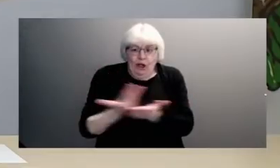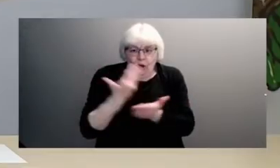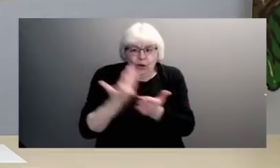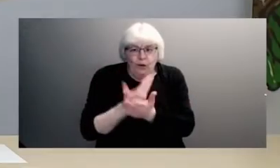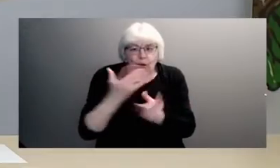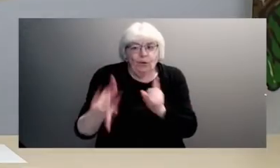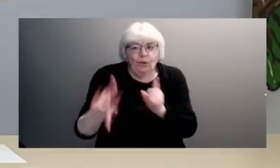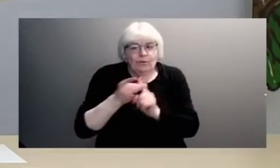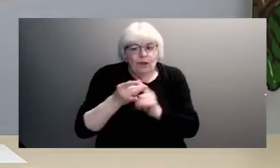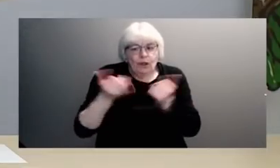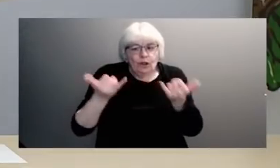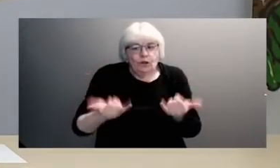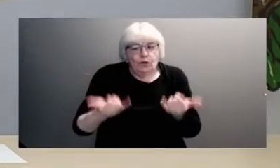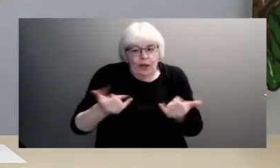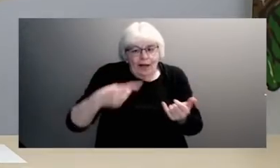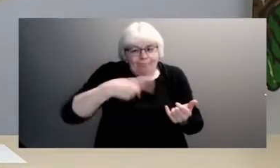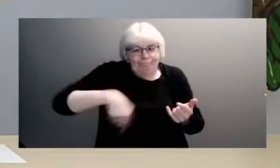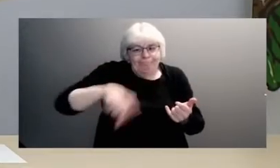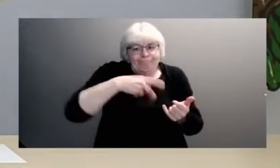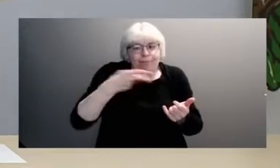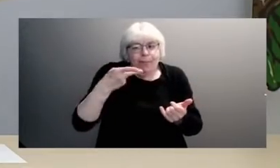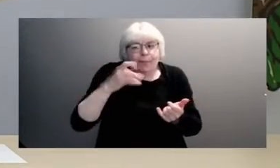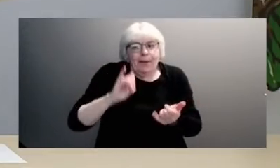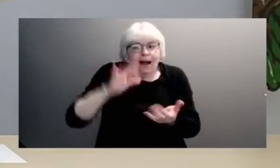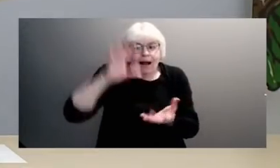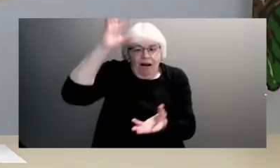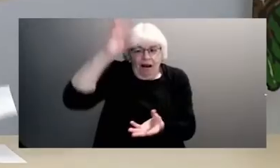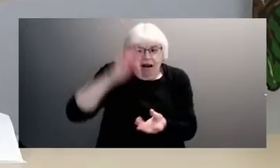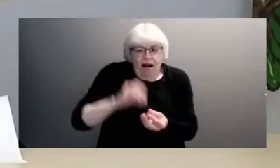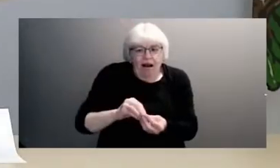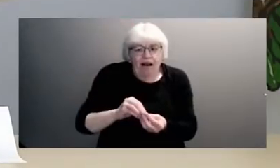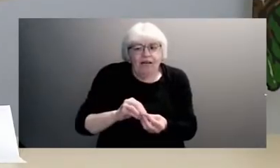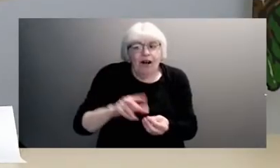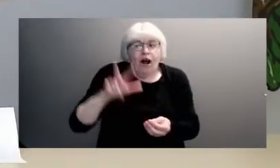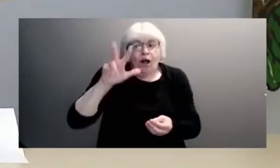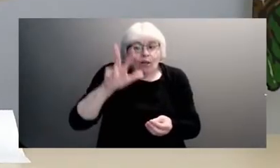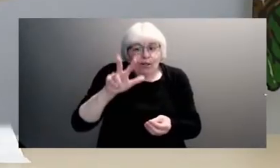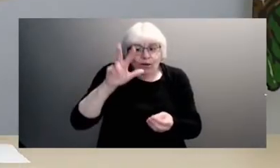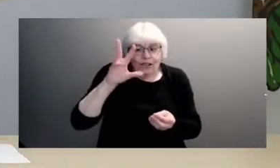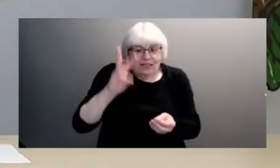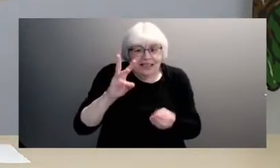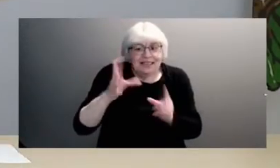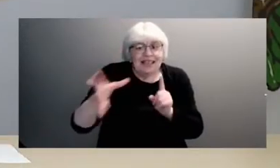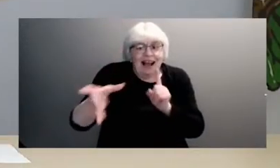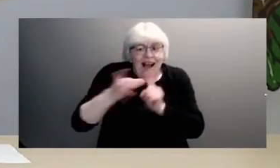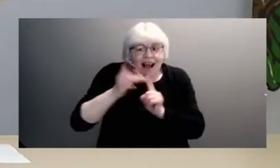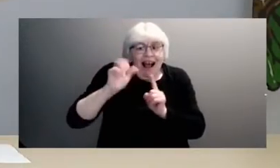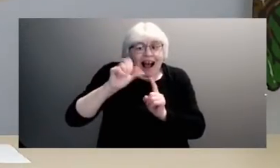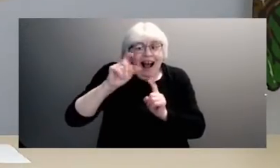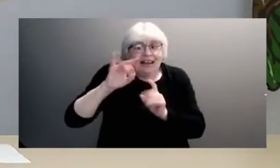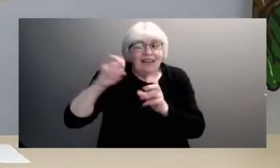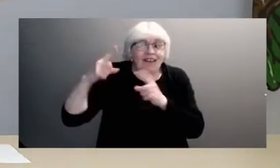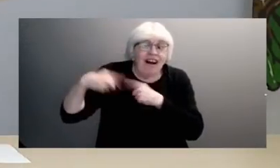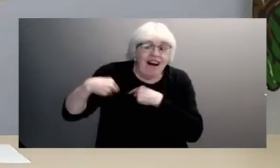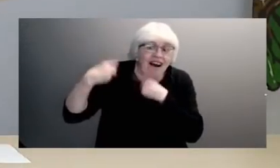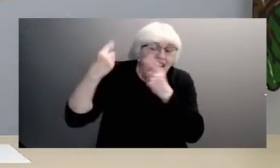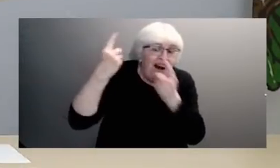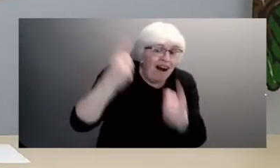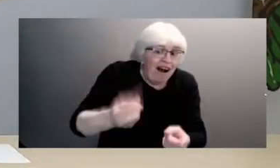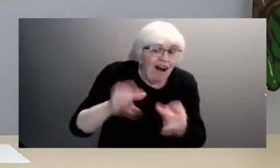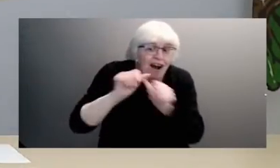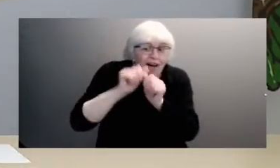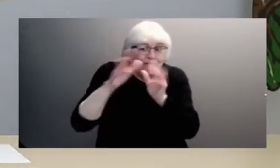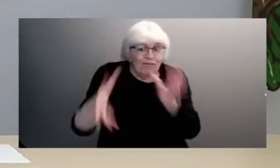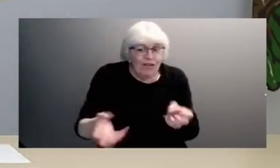to 36 and 423 since the pandemic began. 2 of the cases are